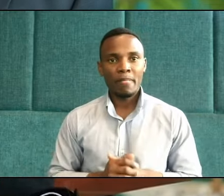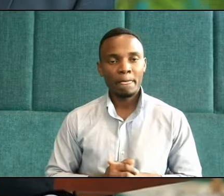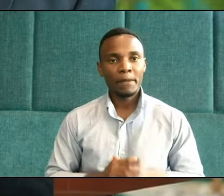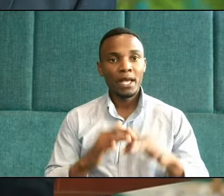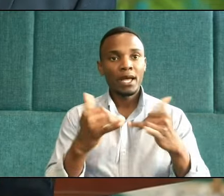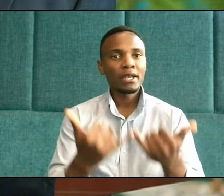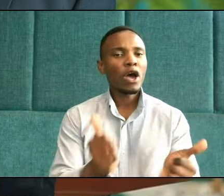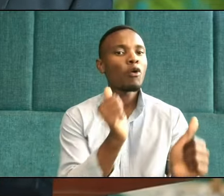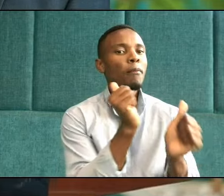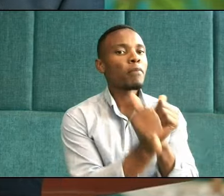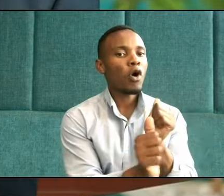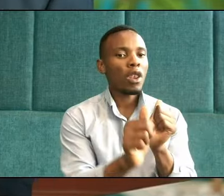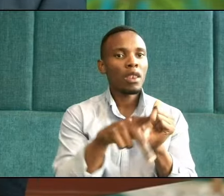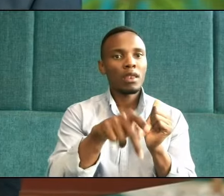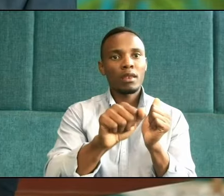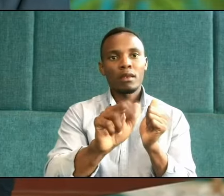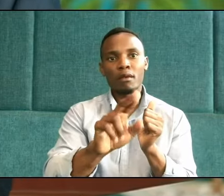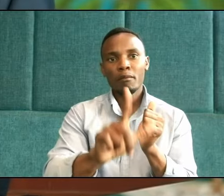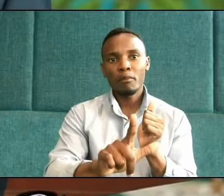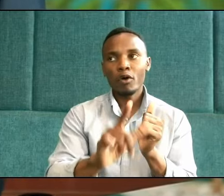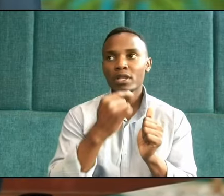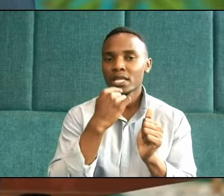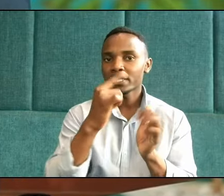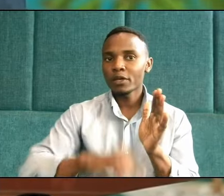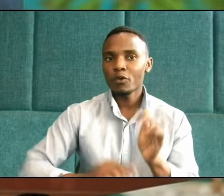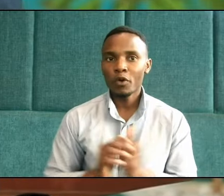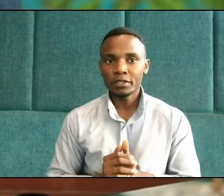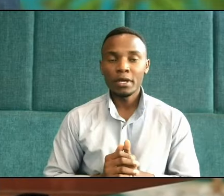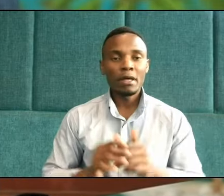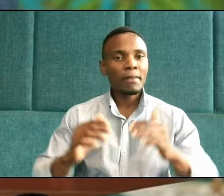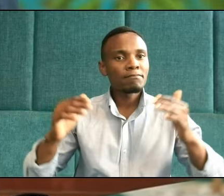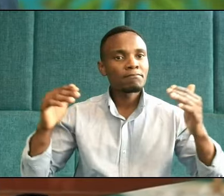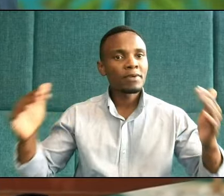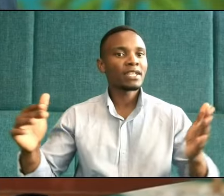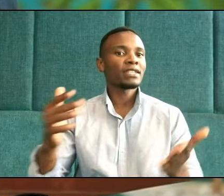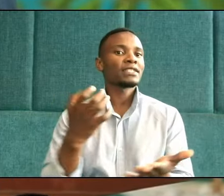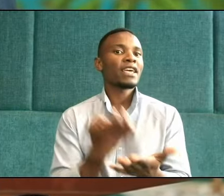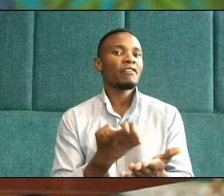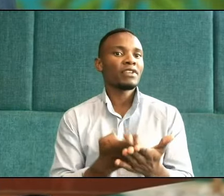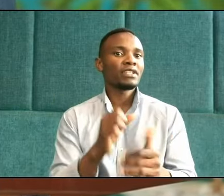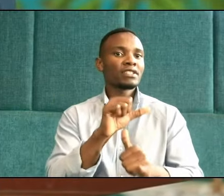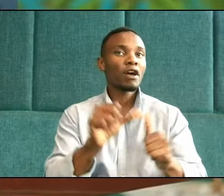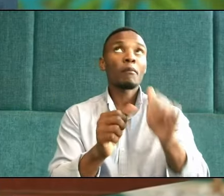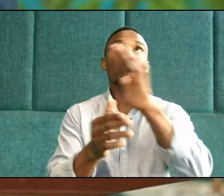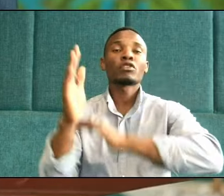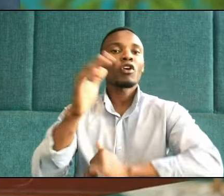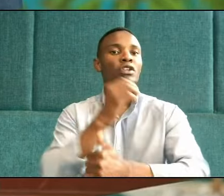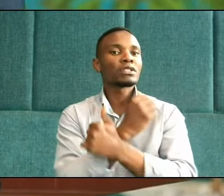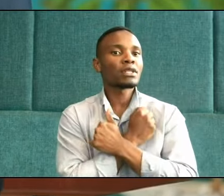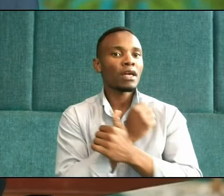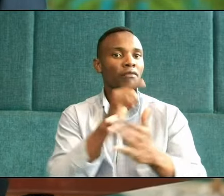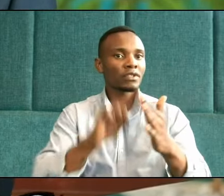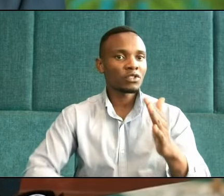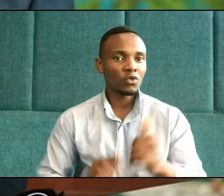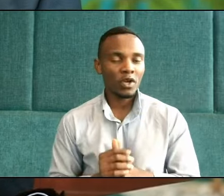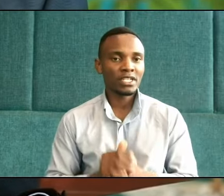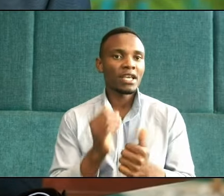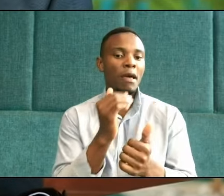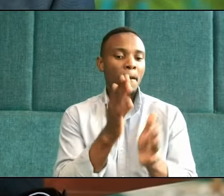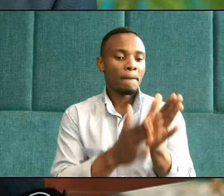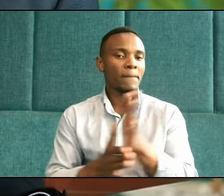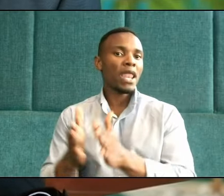Paul states that the greatest proof of the love of God is his plan of